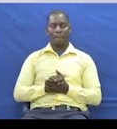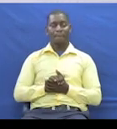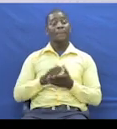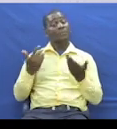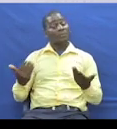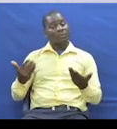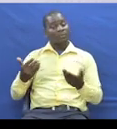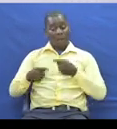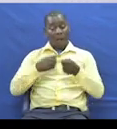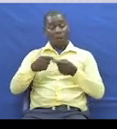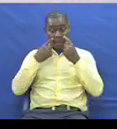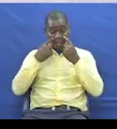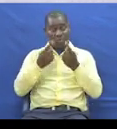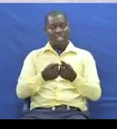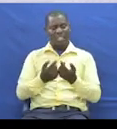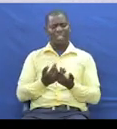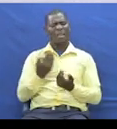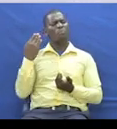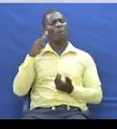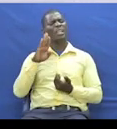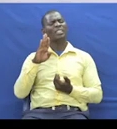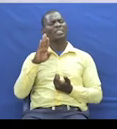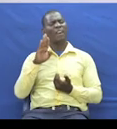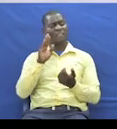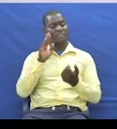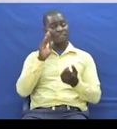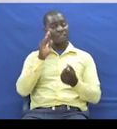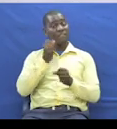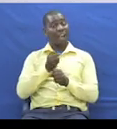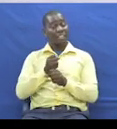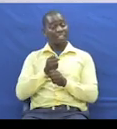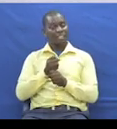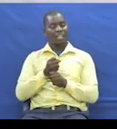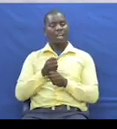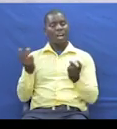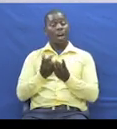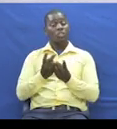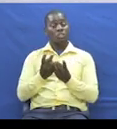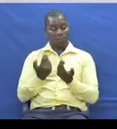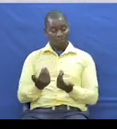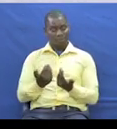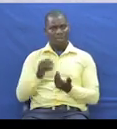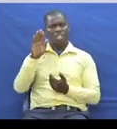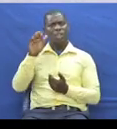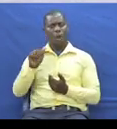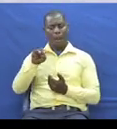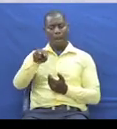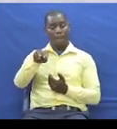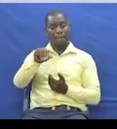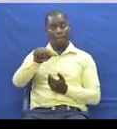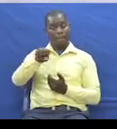We are going to see this important fact. But we're having also another item called as a mass